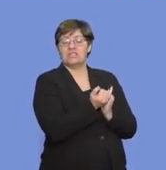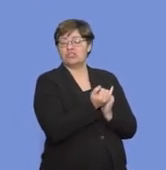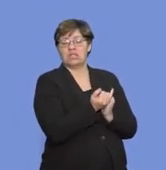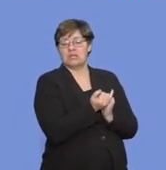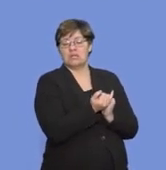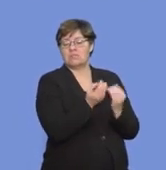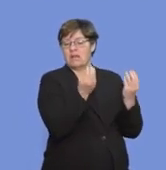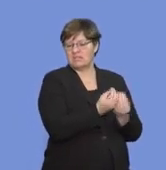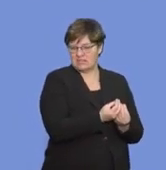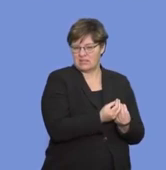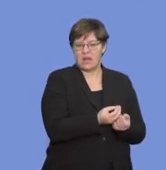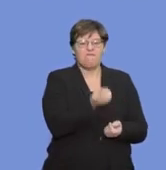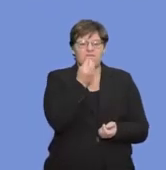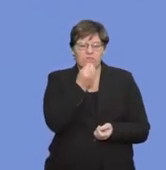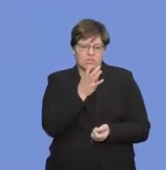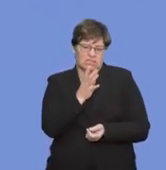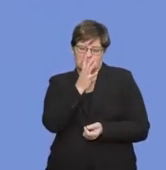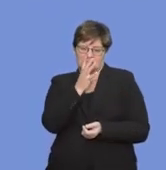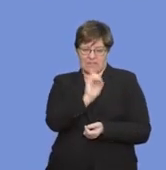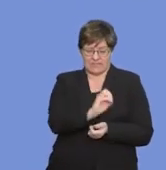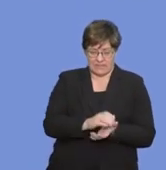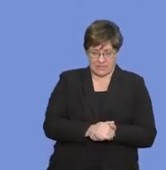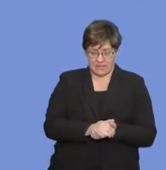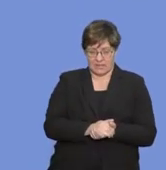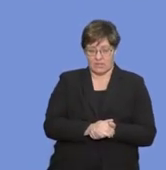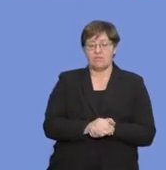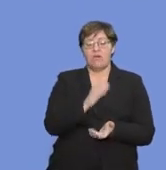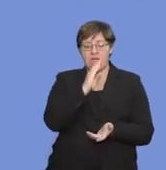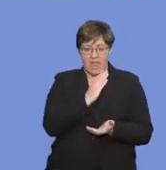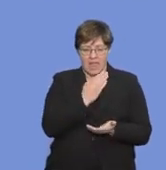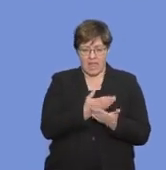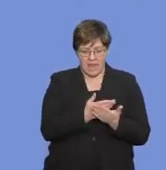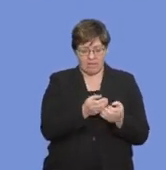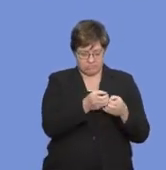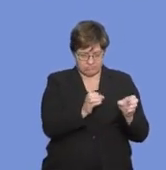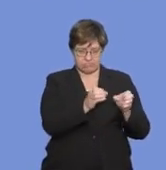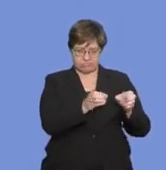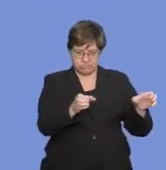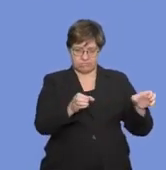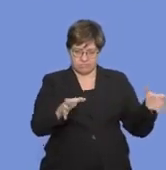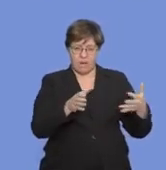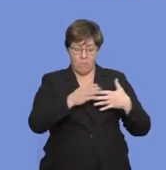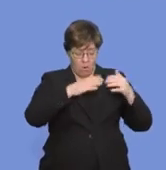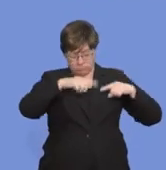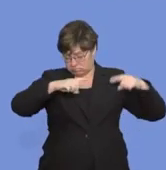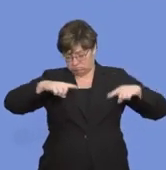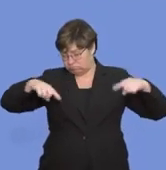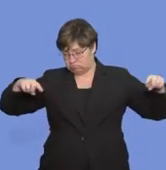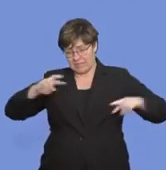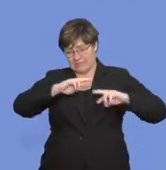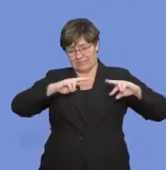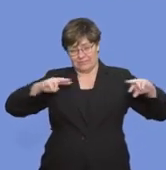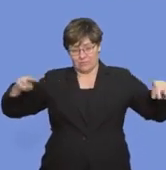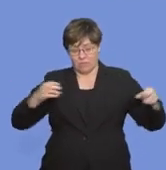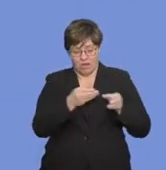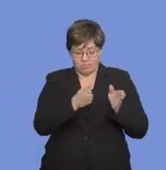much competition, and there was lots of available food, and so they were able to speciate and become so many